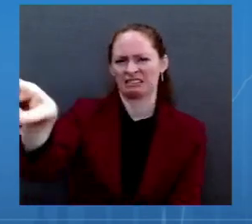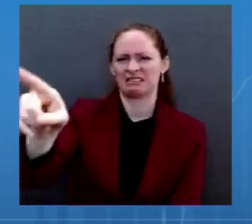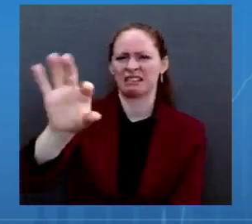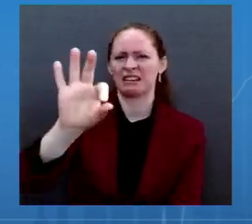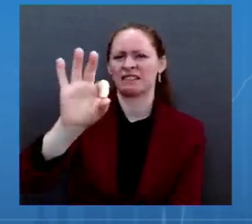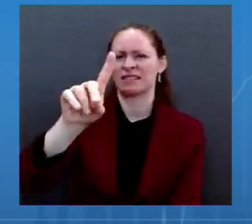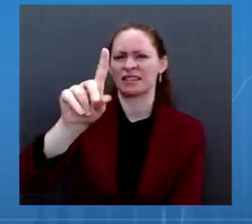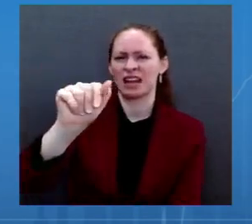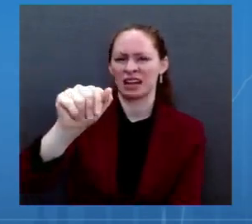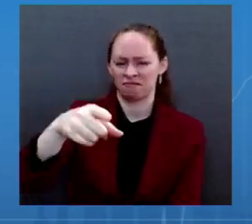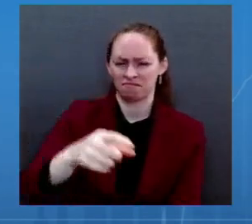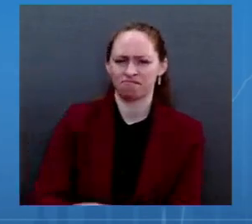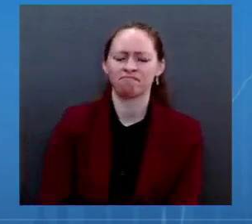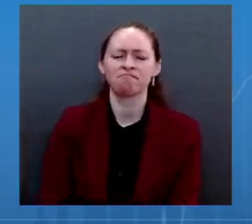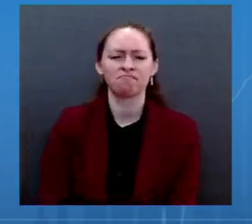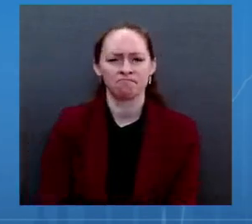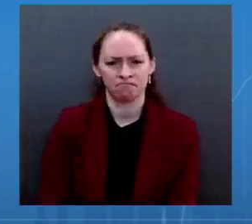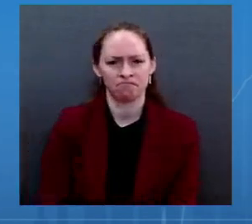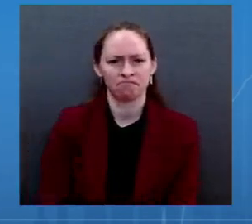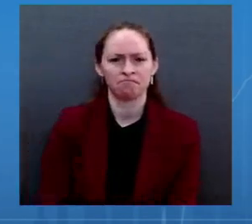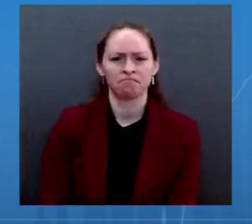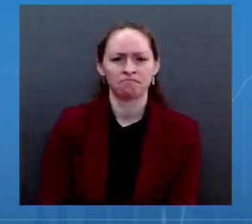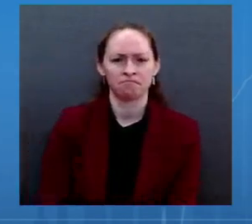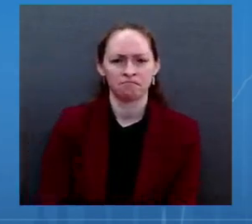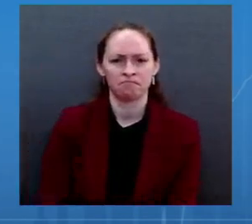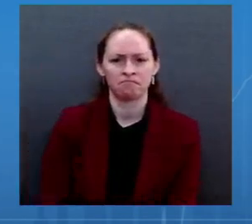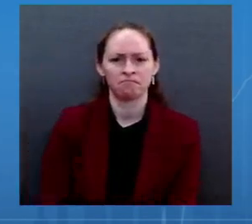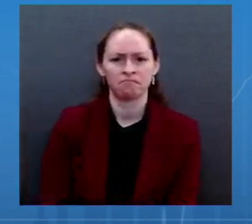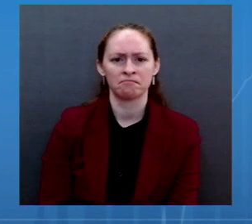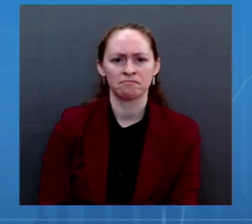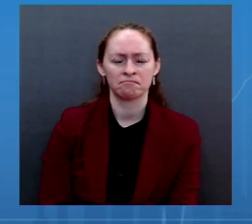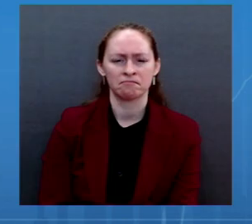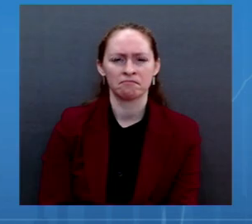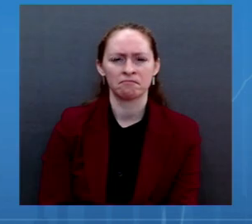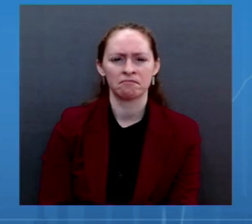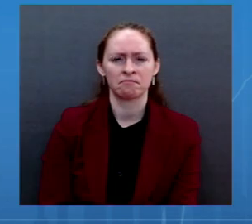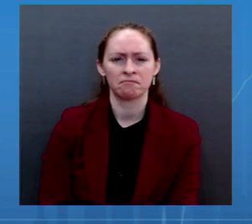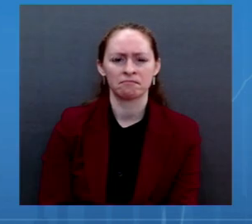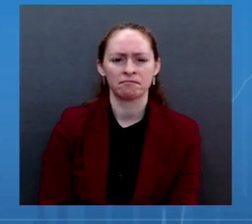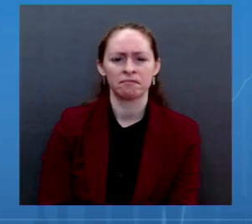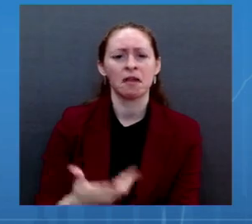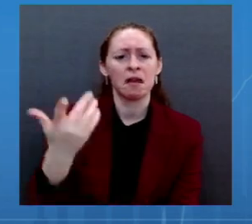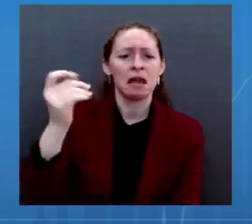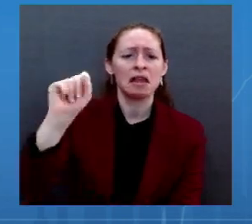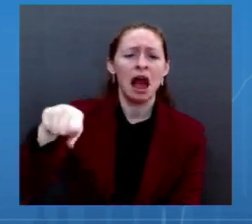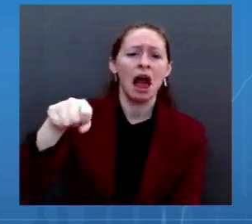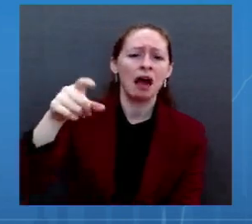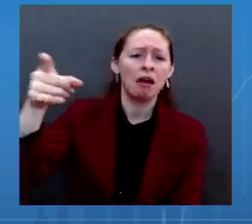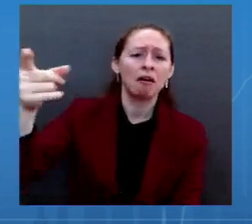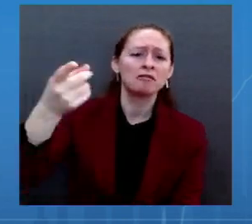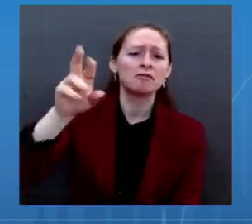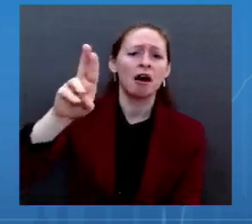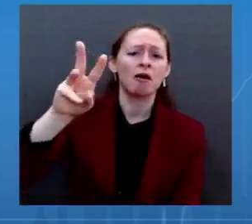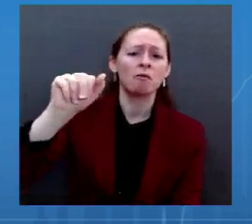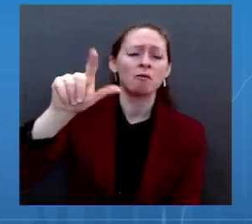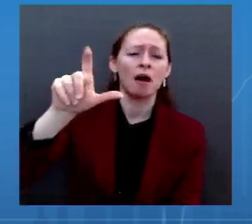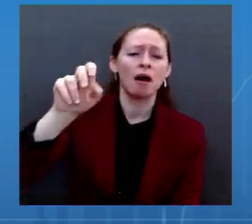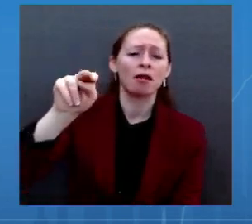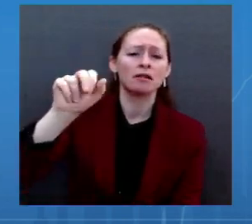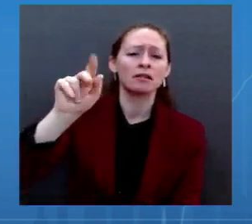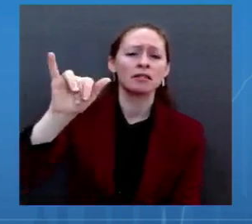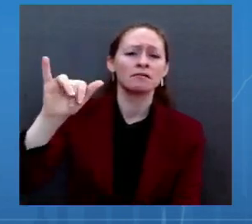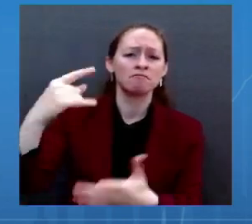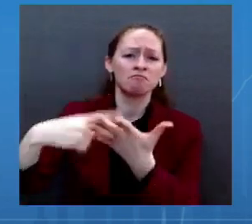about her reliance on the expertise of the ACIP, does consult with its experts